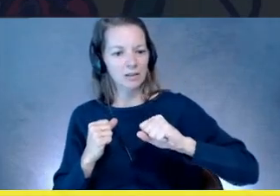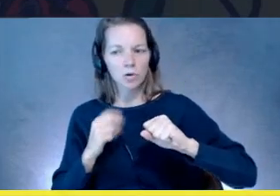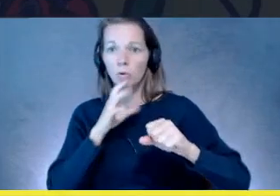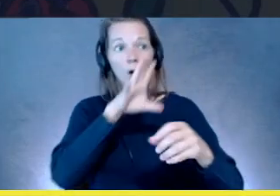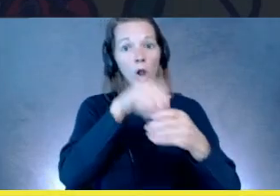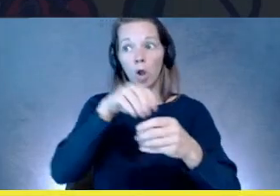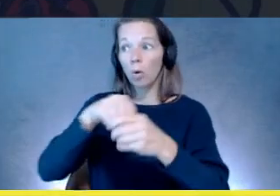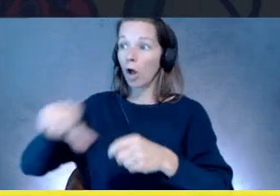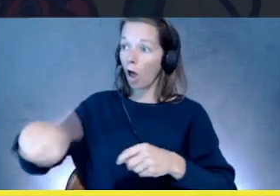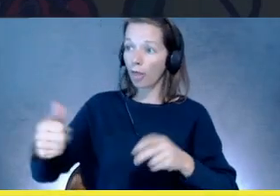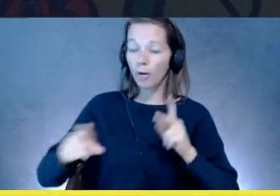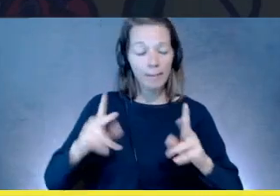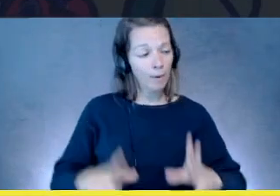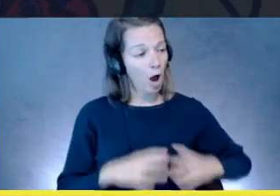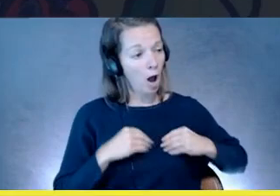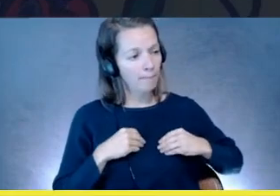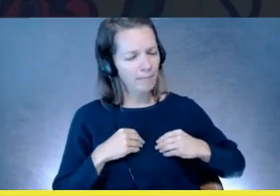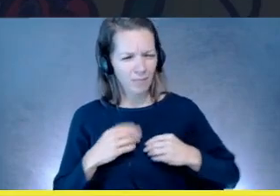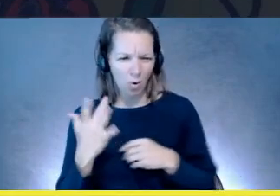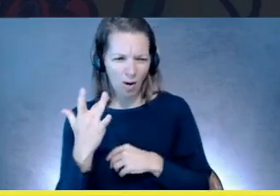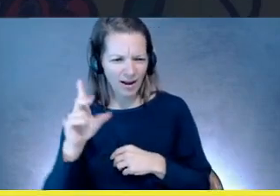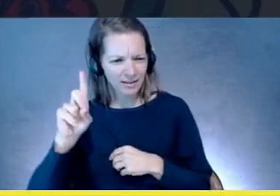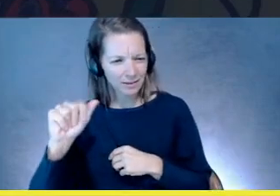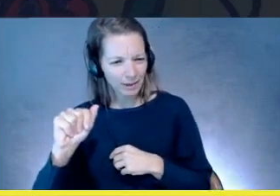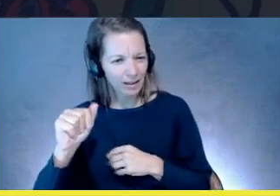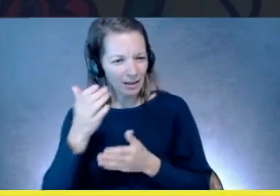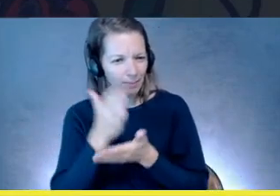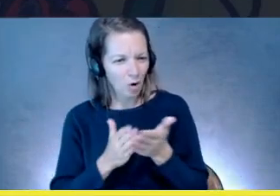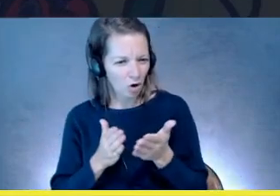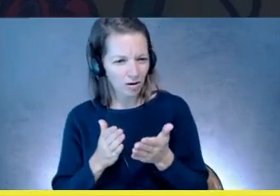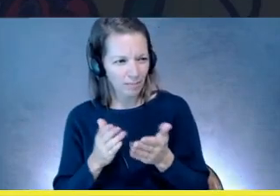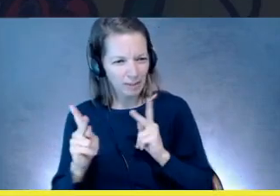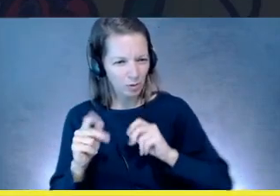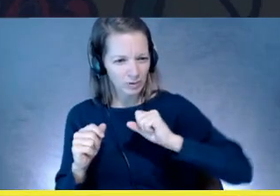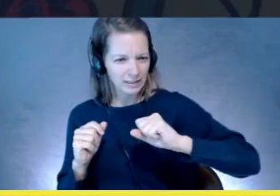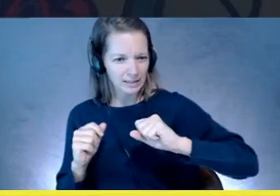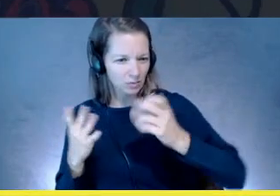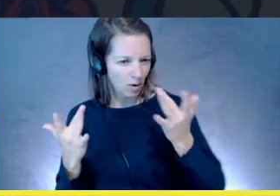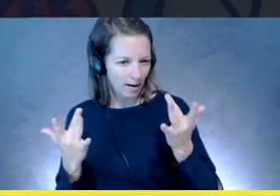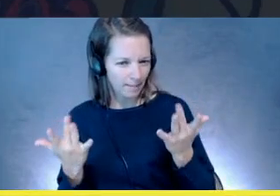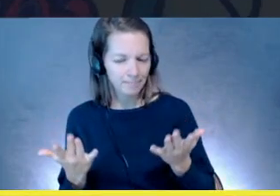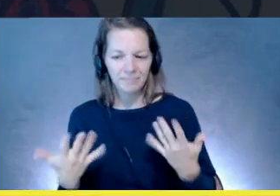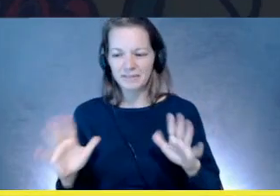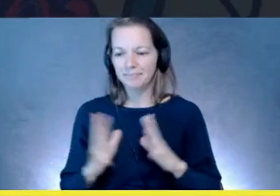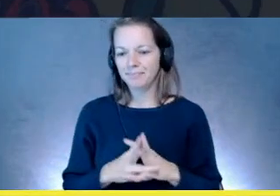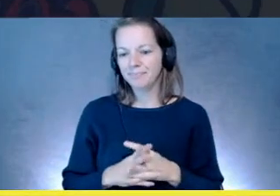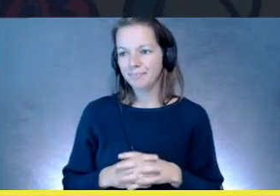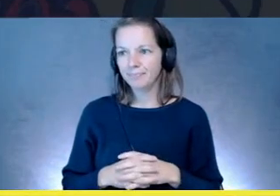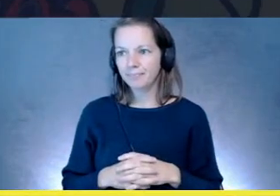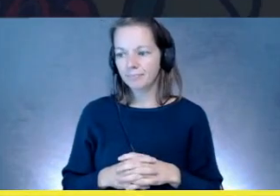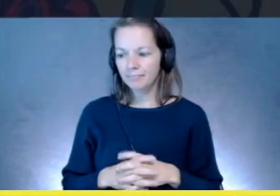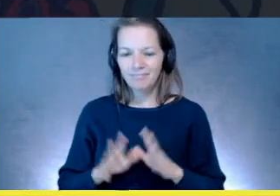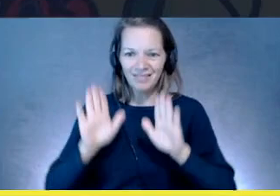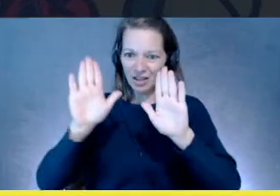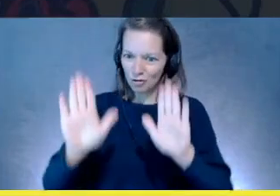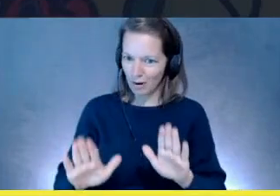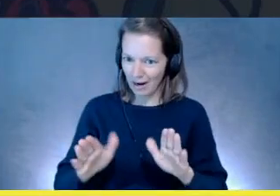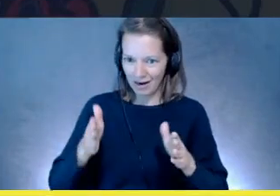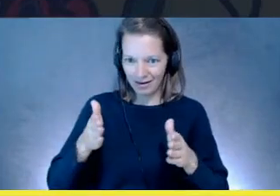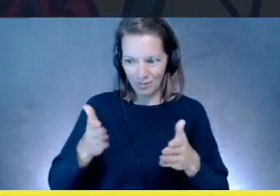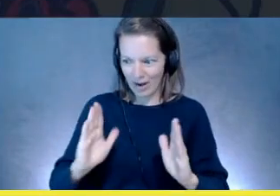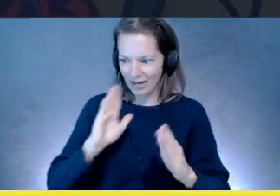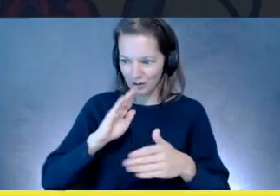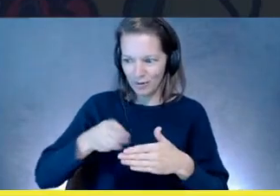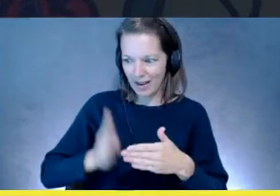So why should disability be any different? Thank you. That's a great way to end. Thank you,